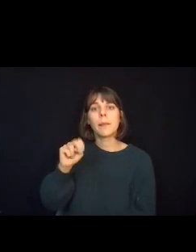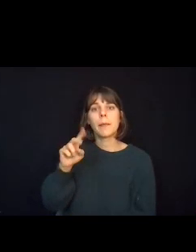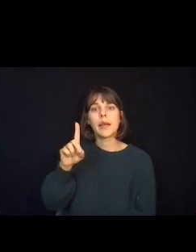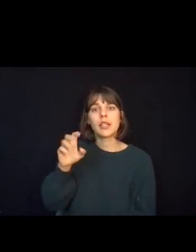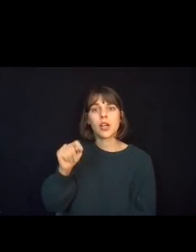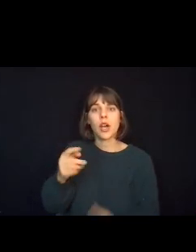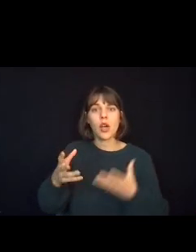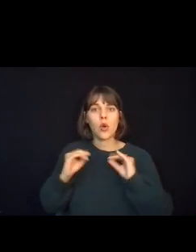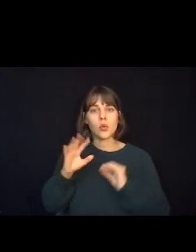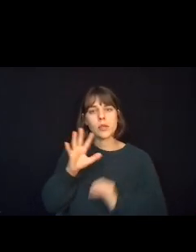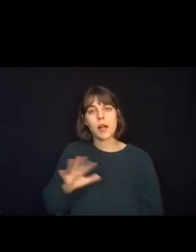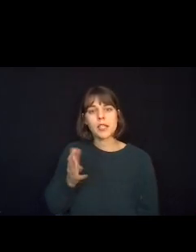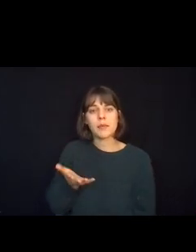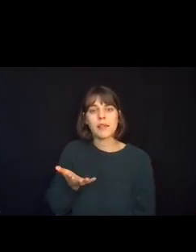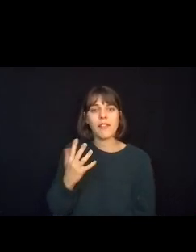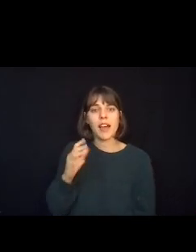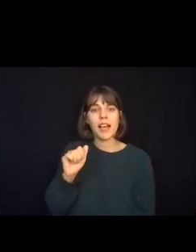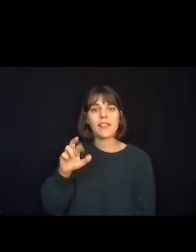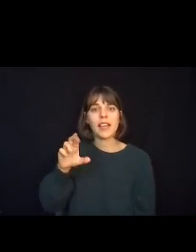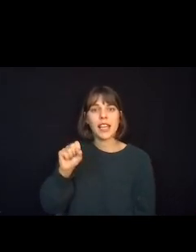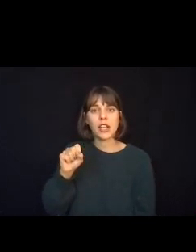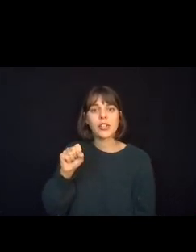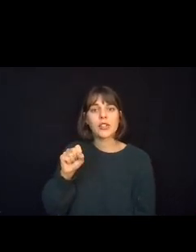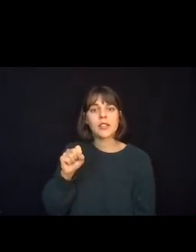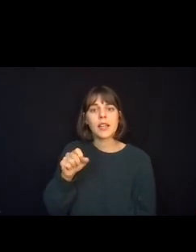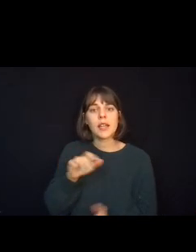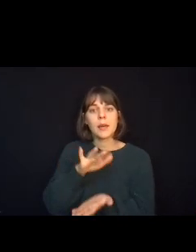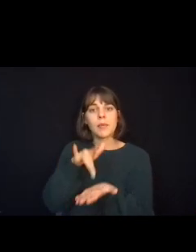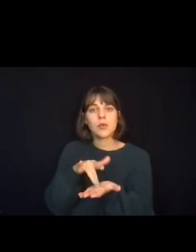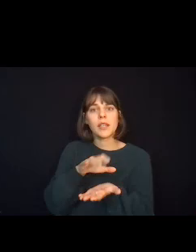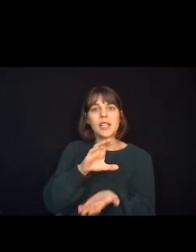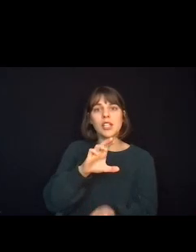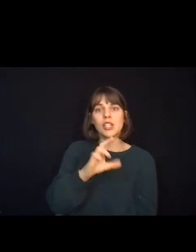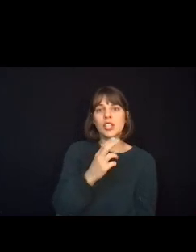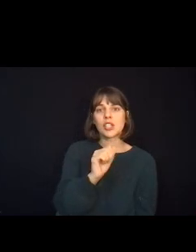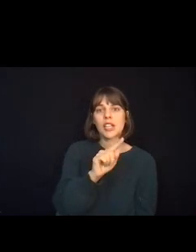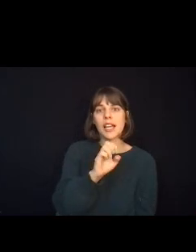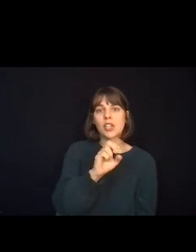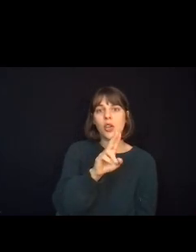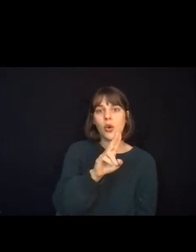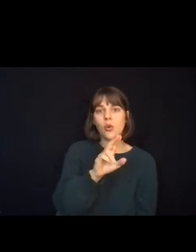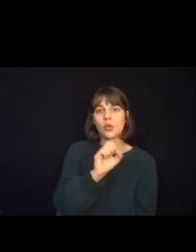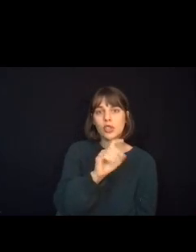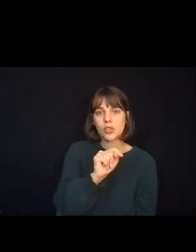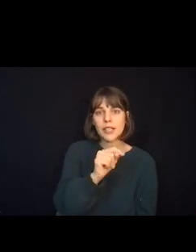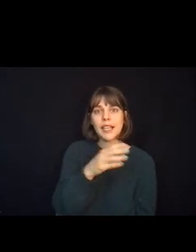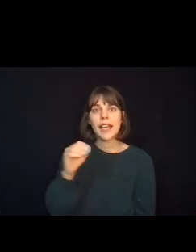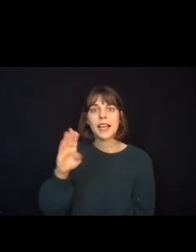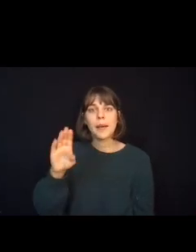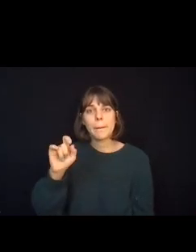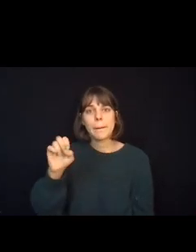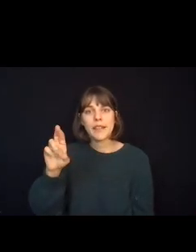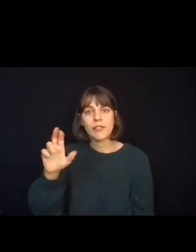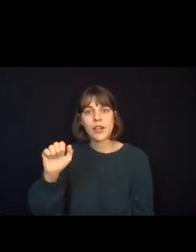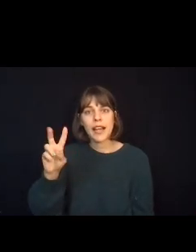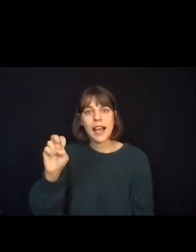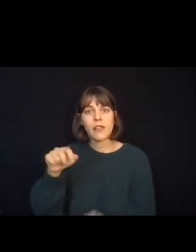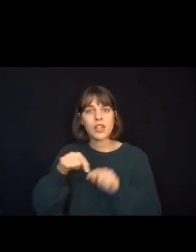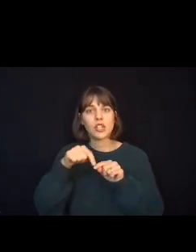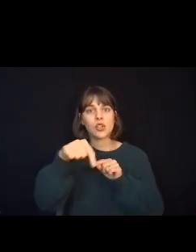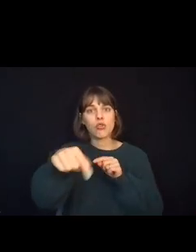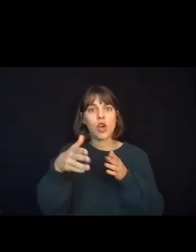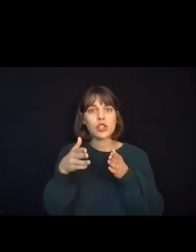land underneath State Route 65 between Chateau Street and Beaver Avenue across the street from our Manchester heavy maintenance facility. Since